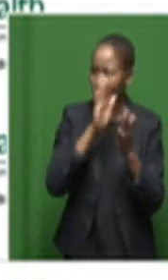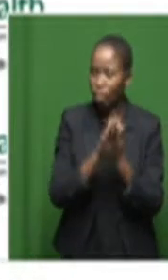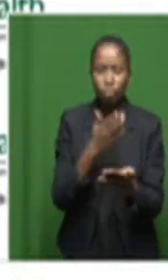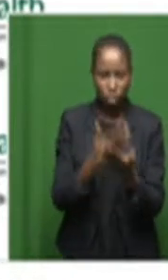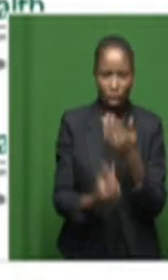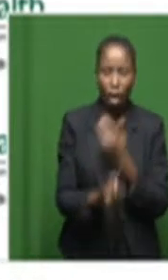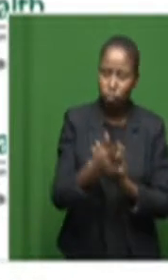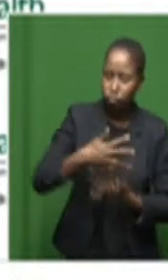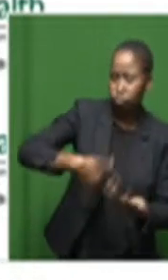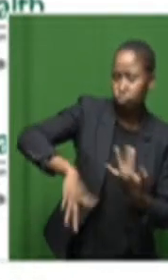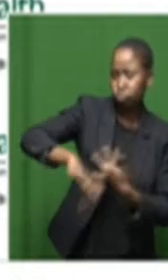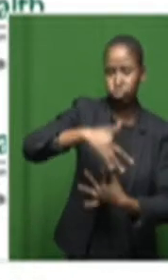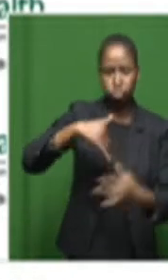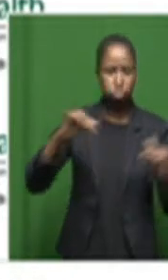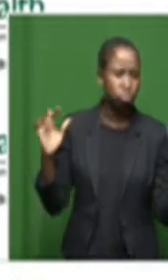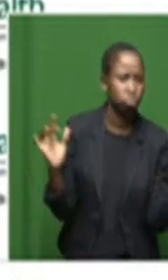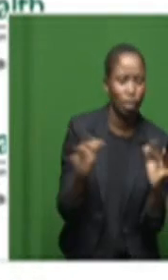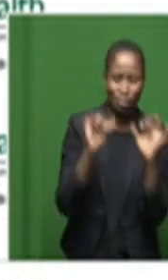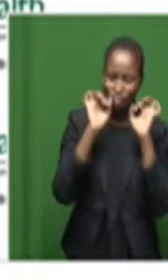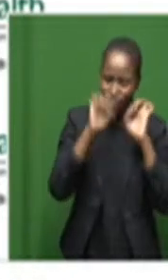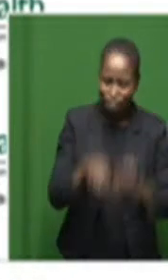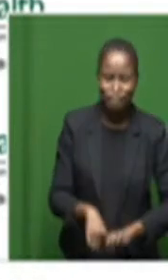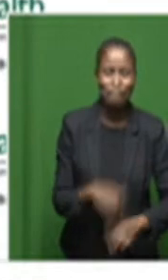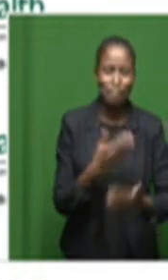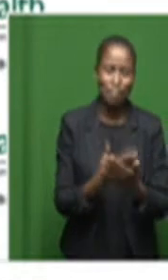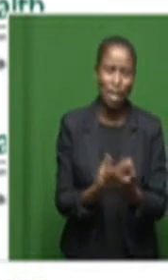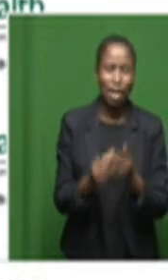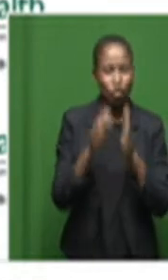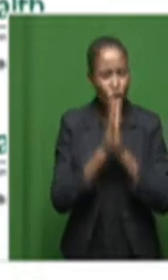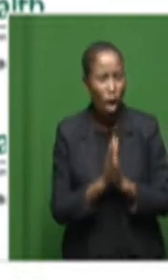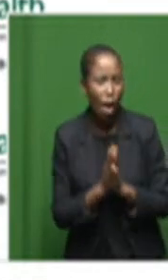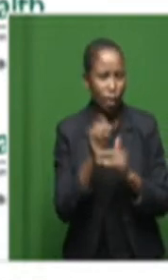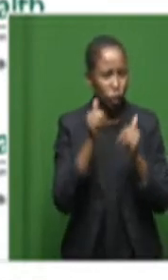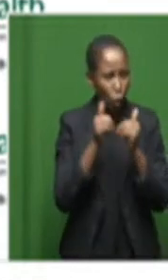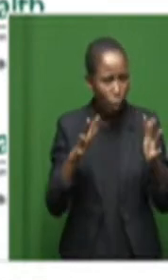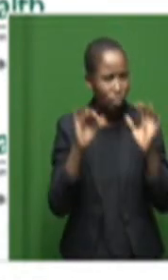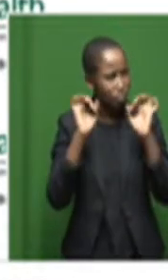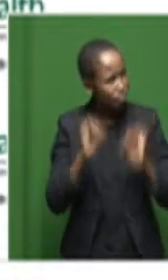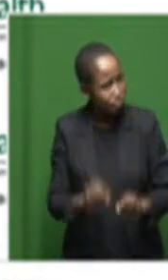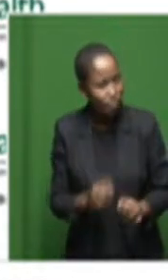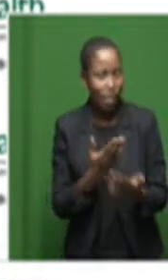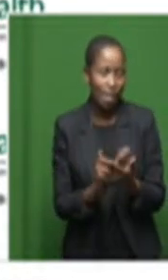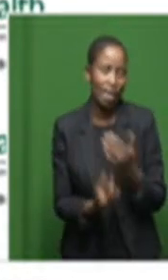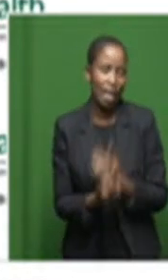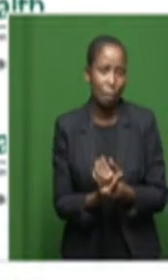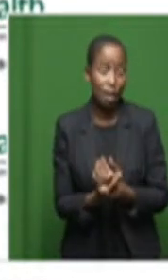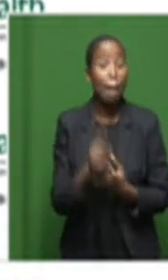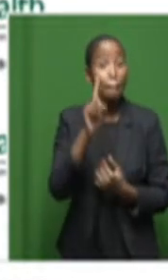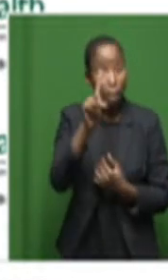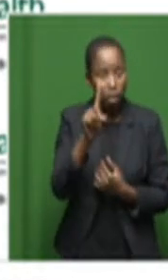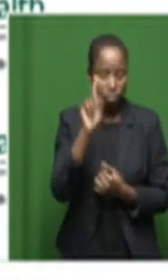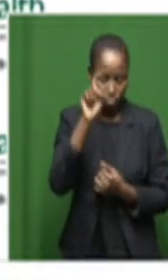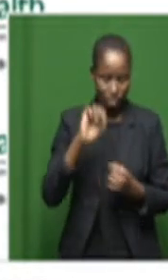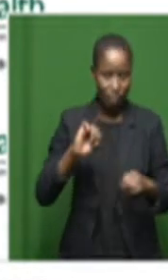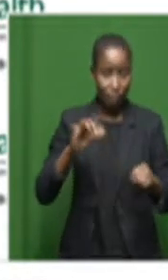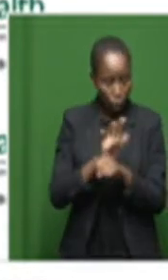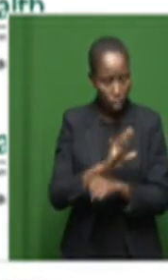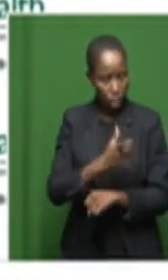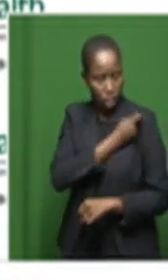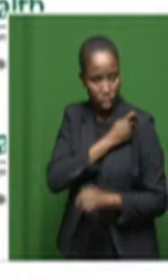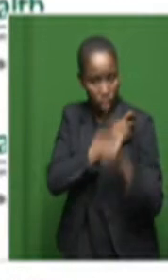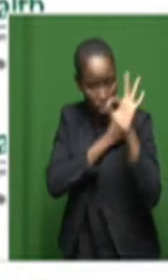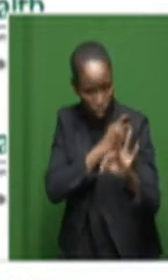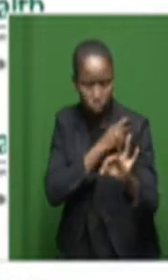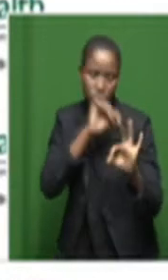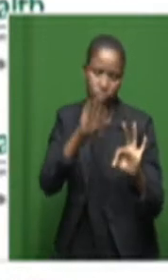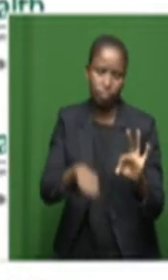place, gatherings, religious gatherings can take place once we have got the full vaccination or